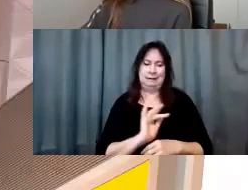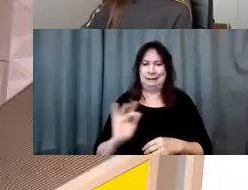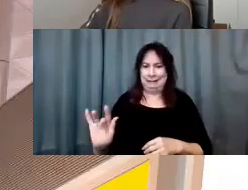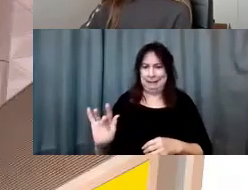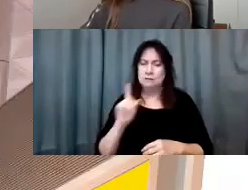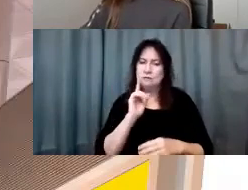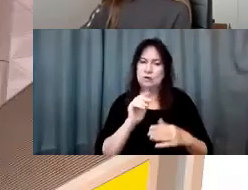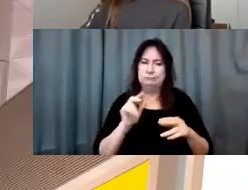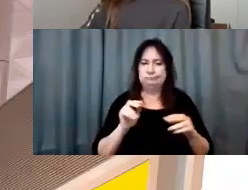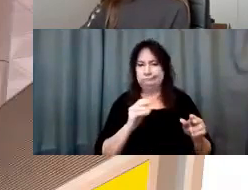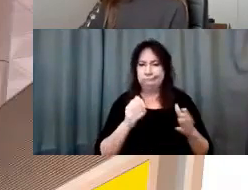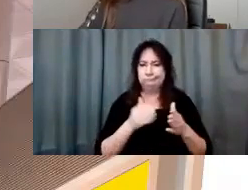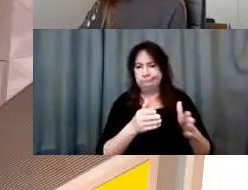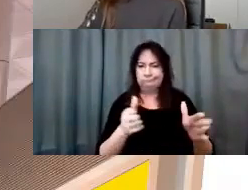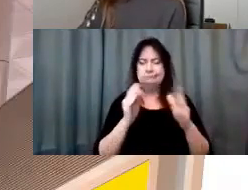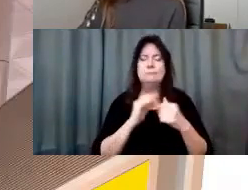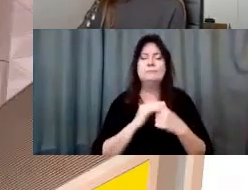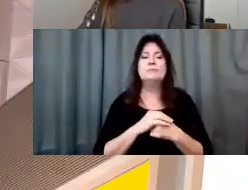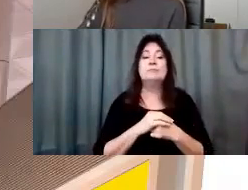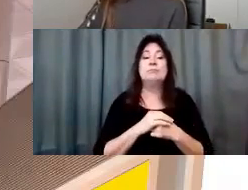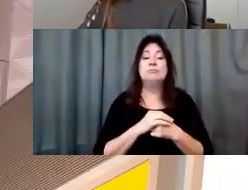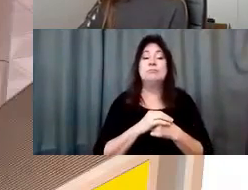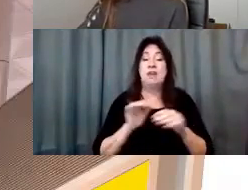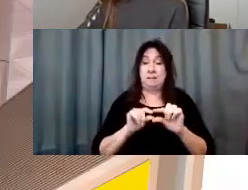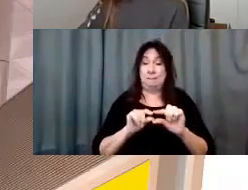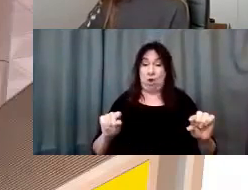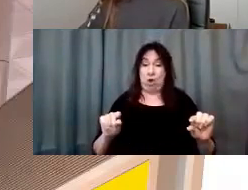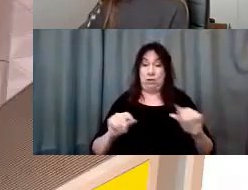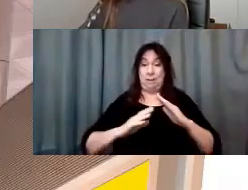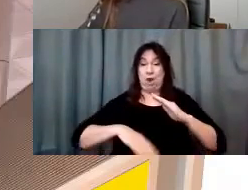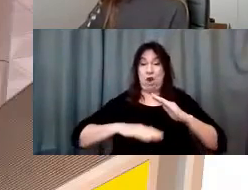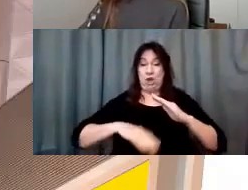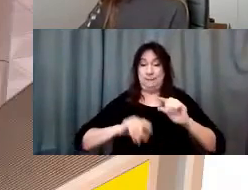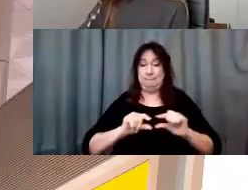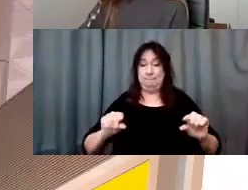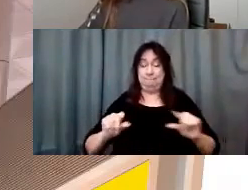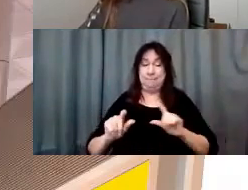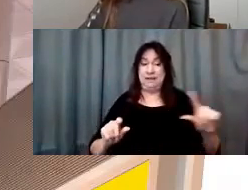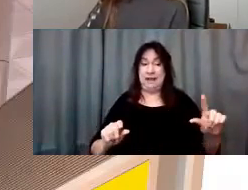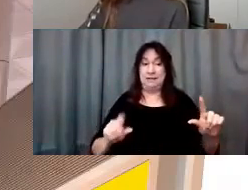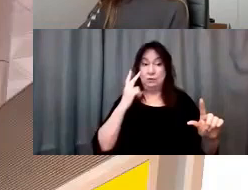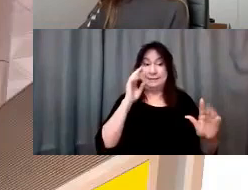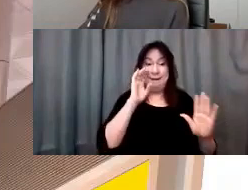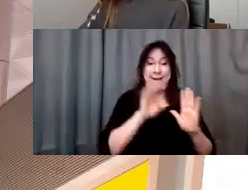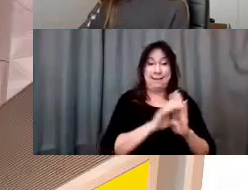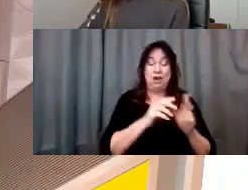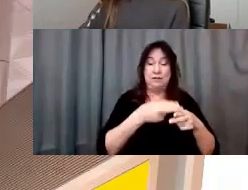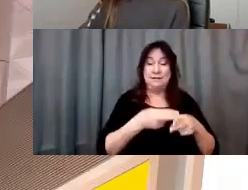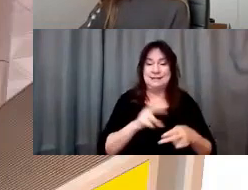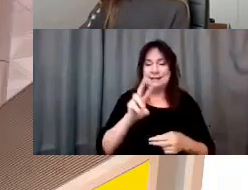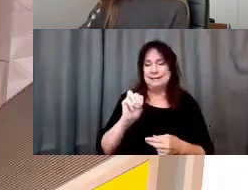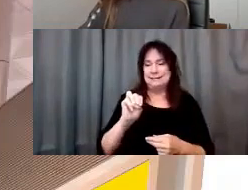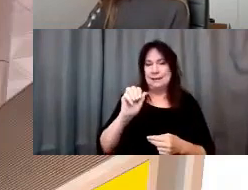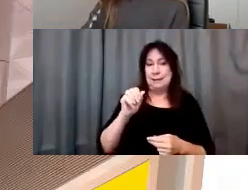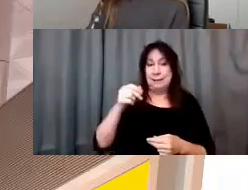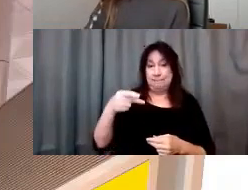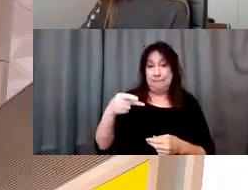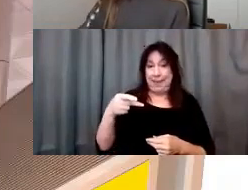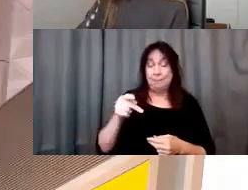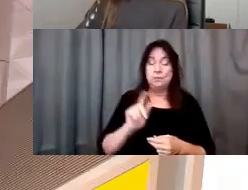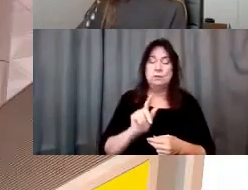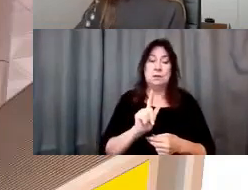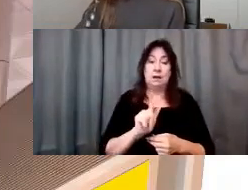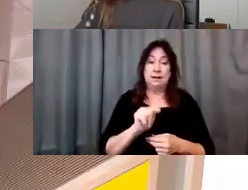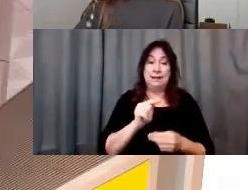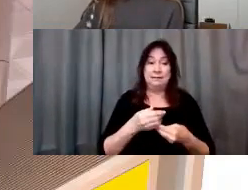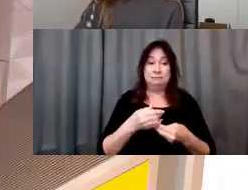purposes. In the bottom toolbar, on the left-hand side, there's an icon that reads Map. When you click on the map,